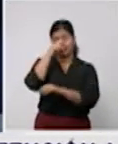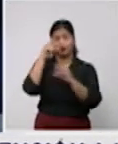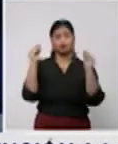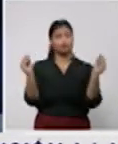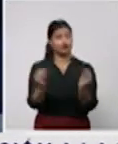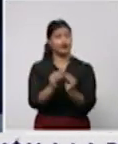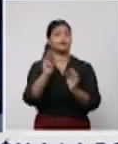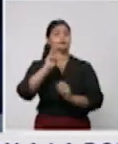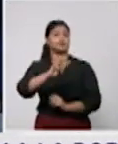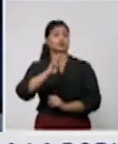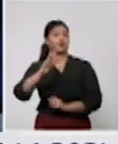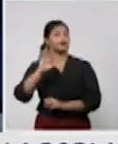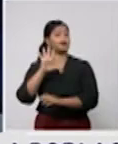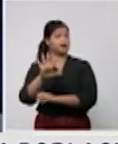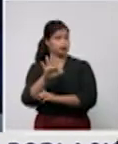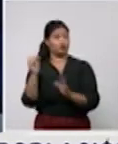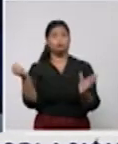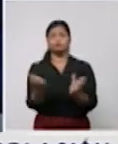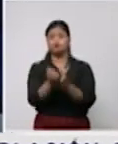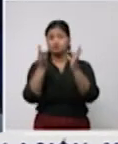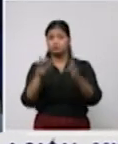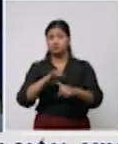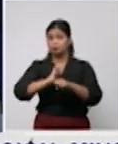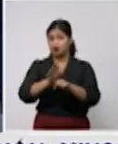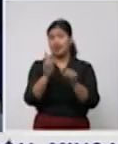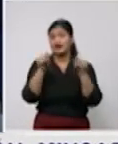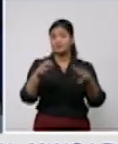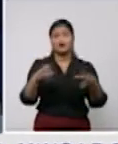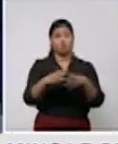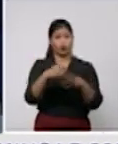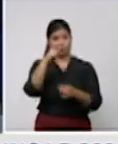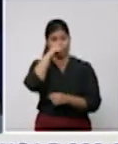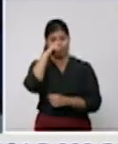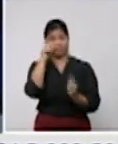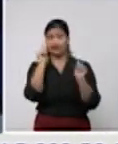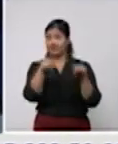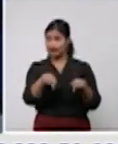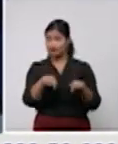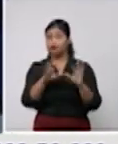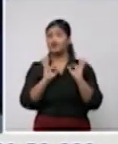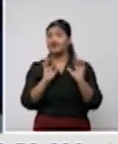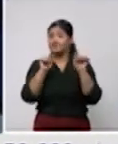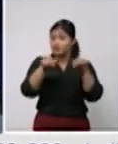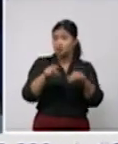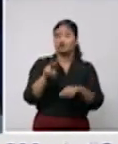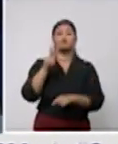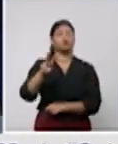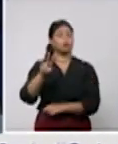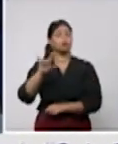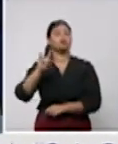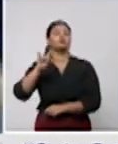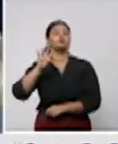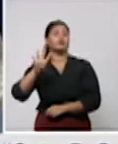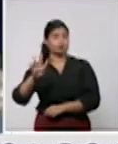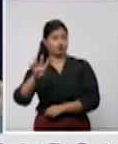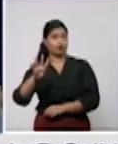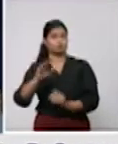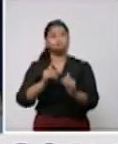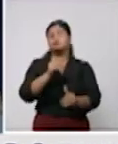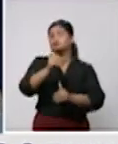of which 294 have responded positively to treatment and been discharged from